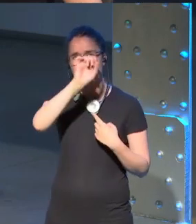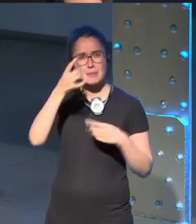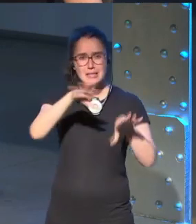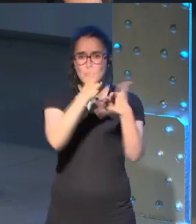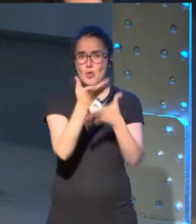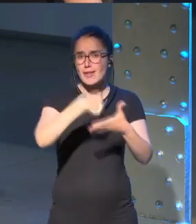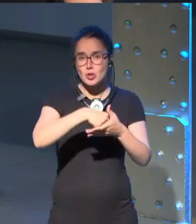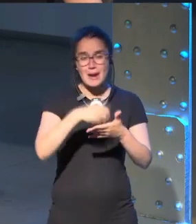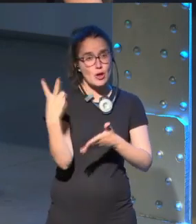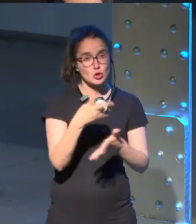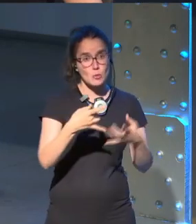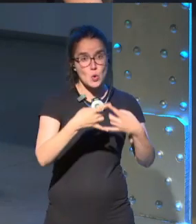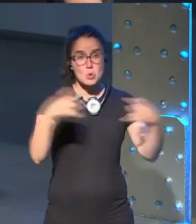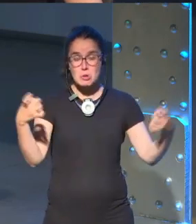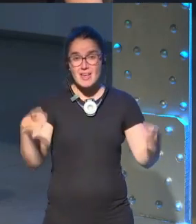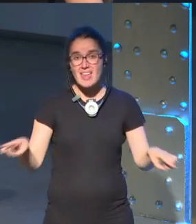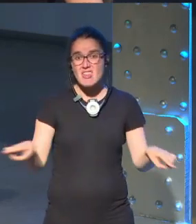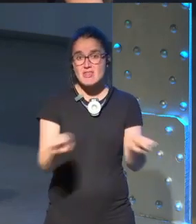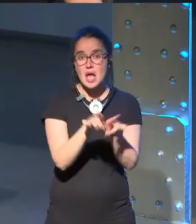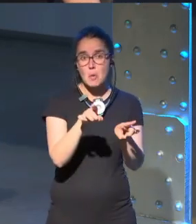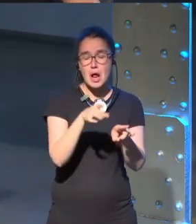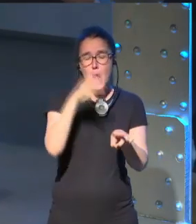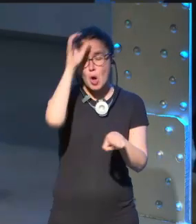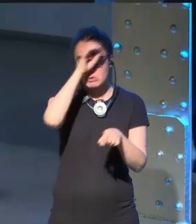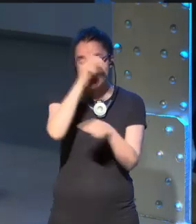very much that they think differently.